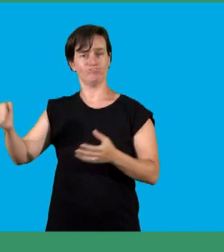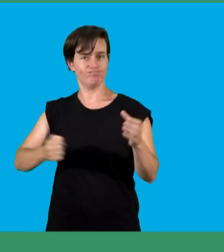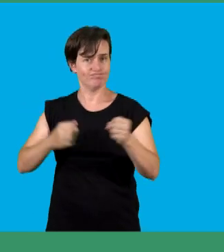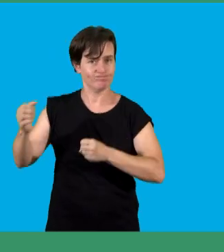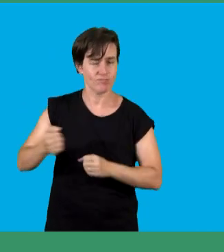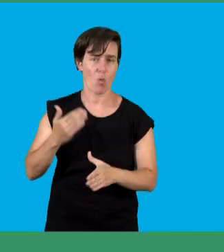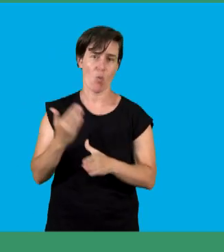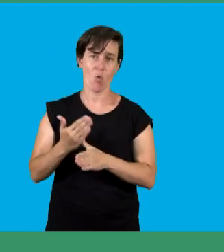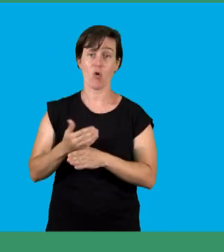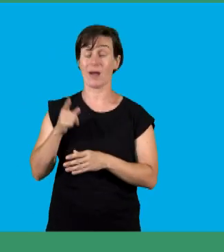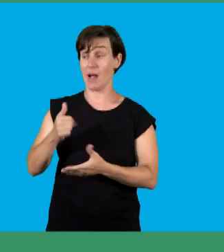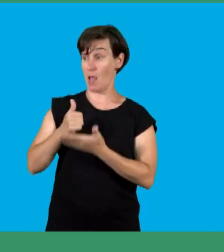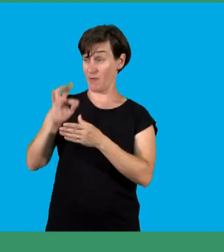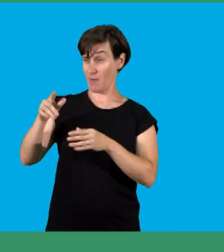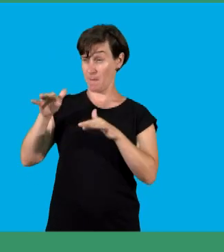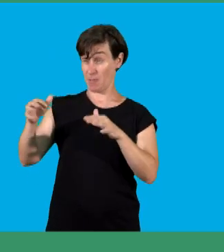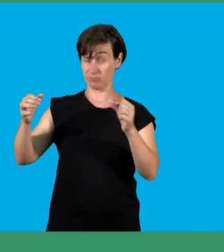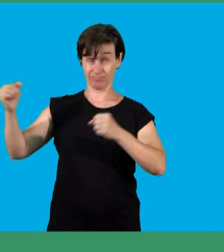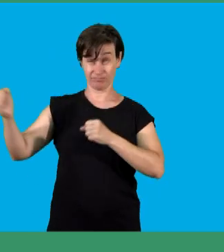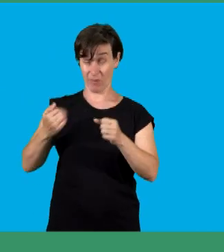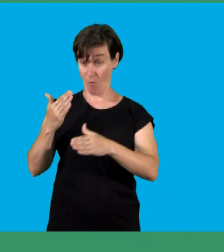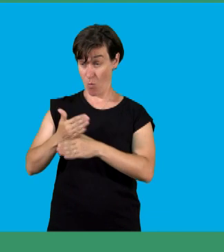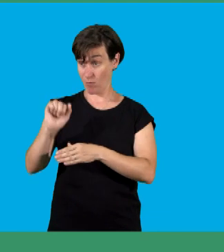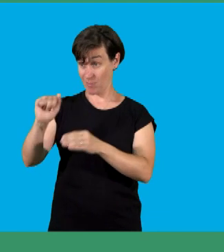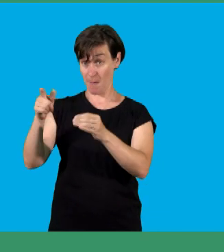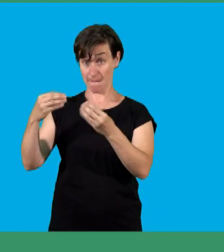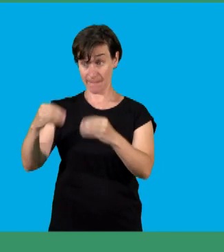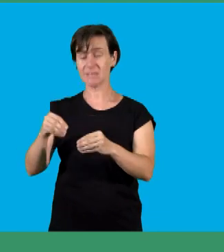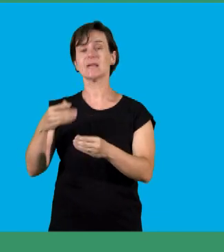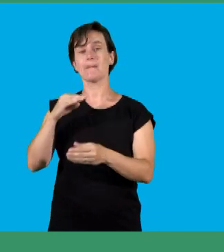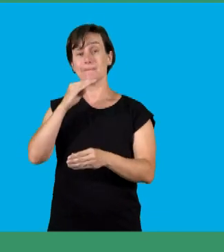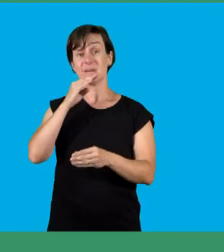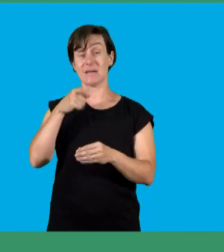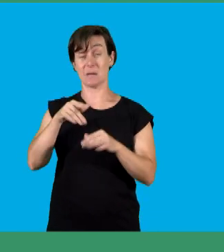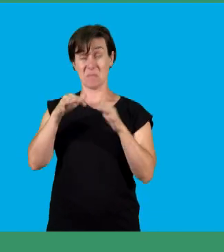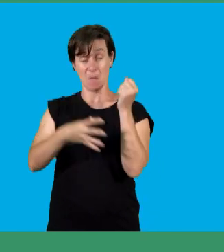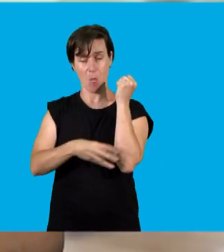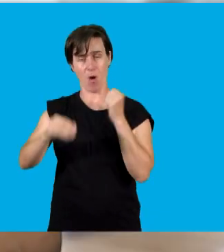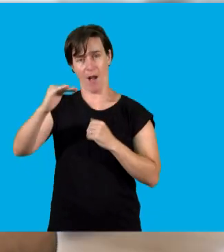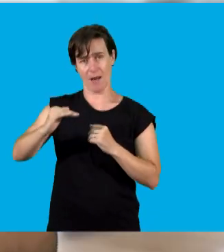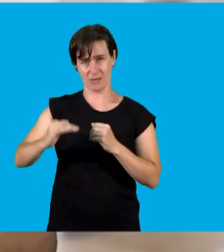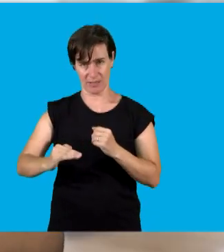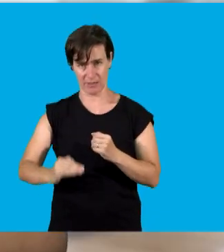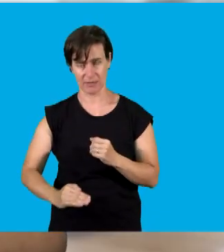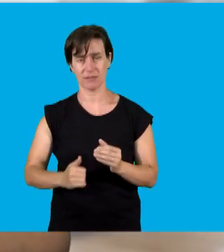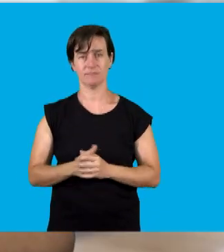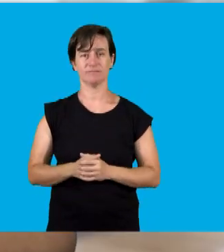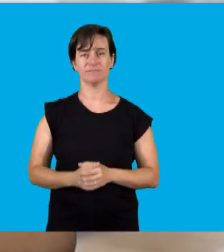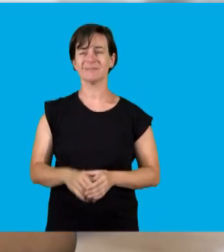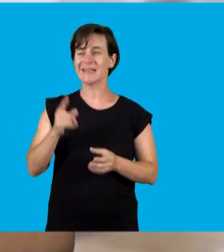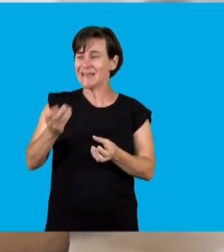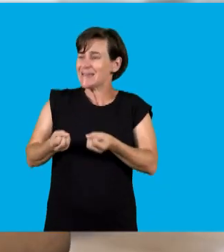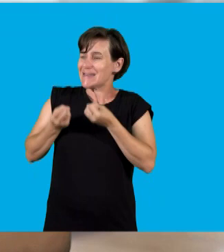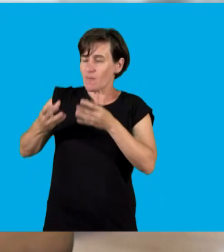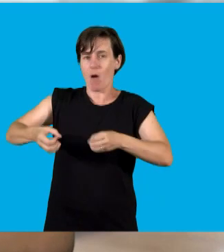and contributes to poverty alleviation. Another important aspect of the informal sector is that it